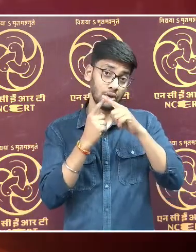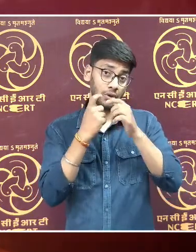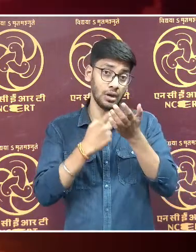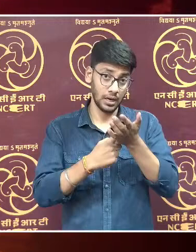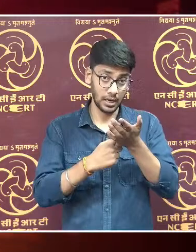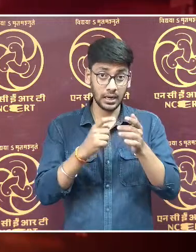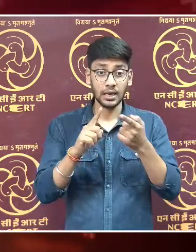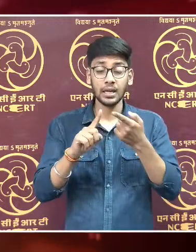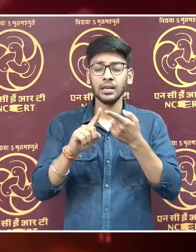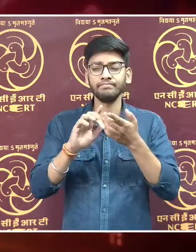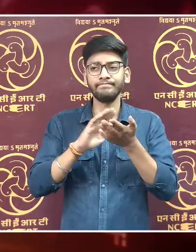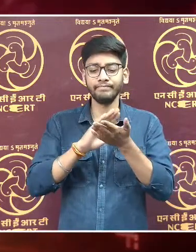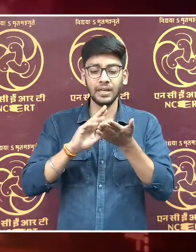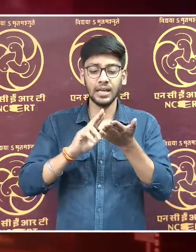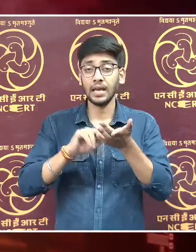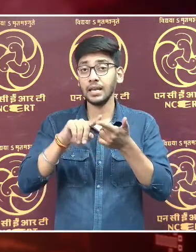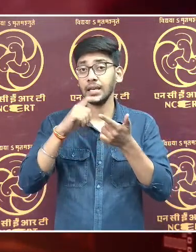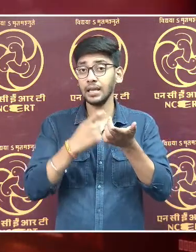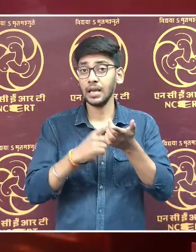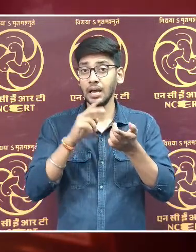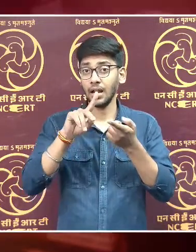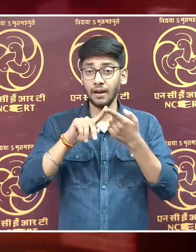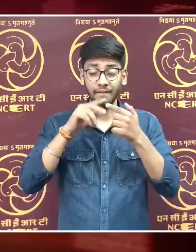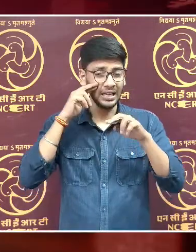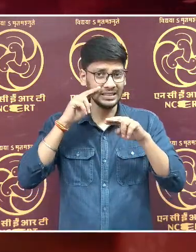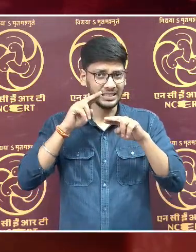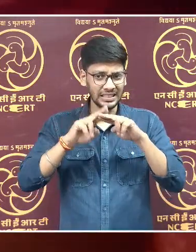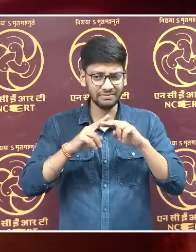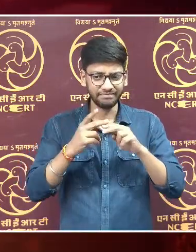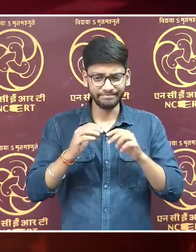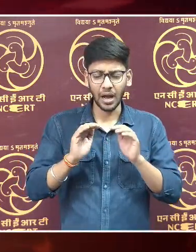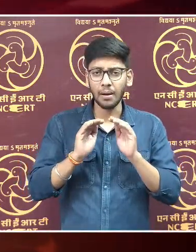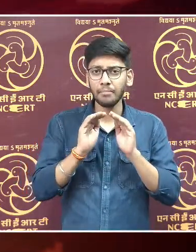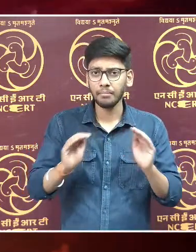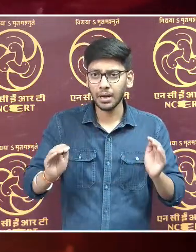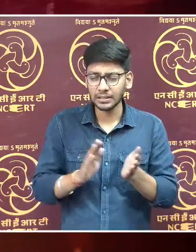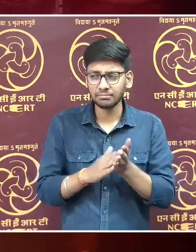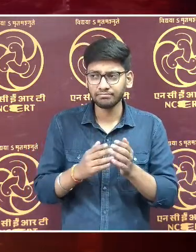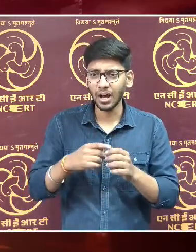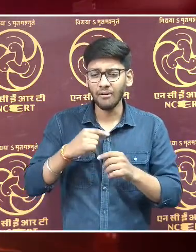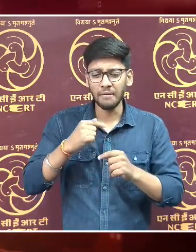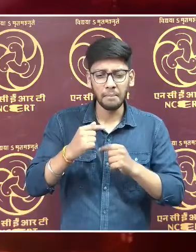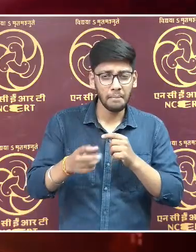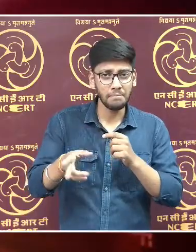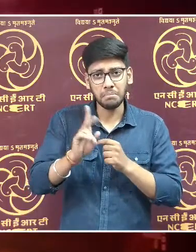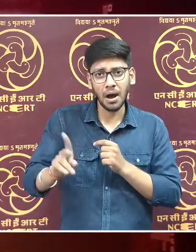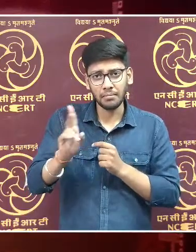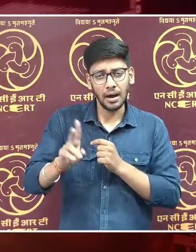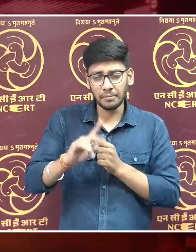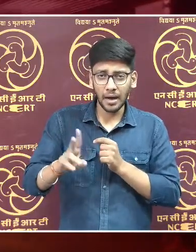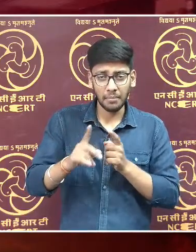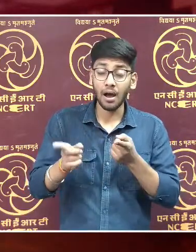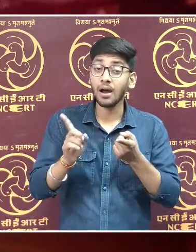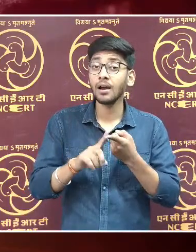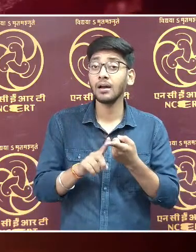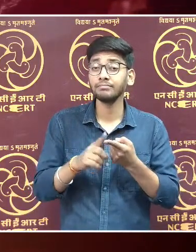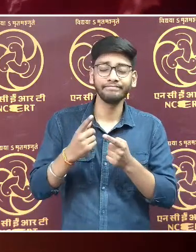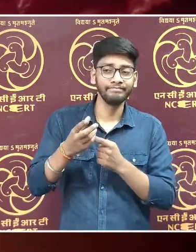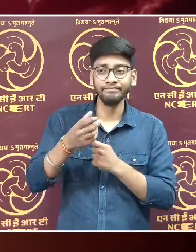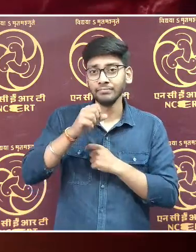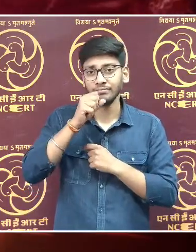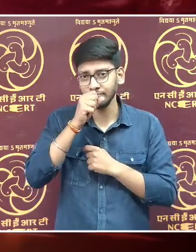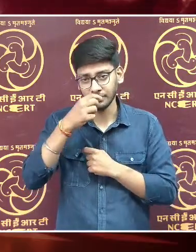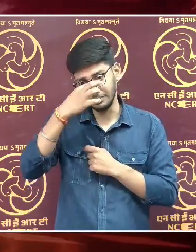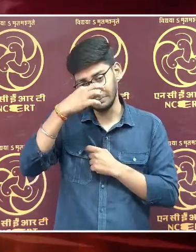more meaningful, the sound is. So when a child has frequent history of cold and cough and frequent middle ear infections and recurrence in